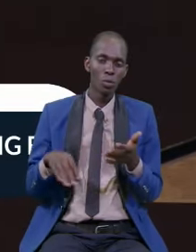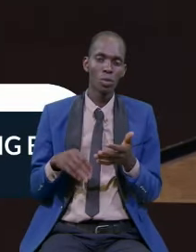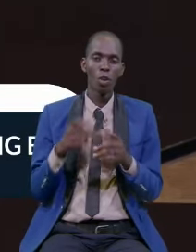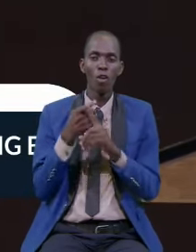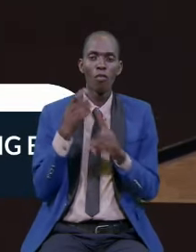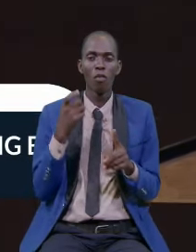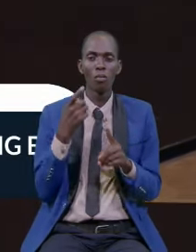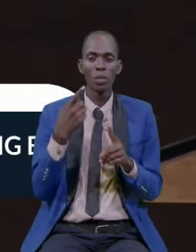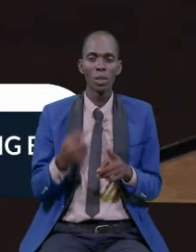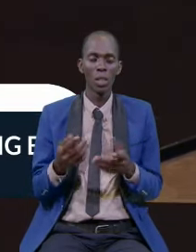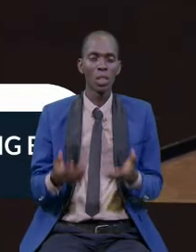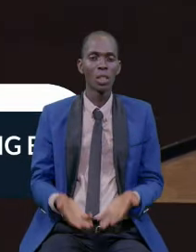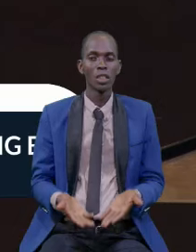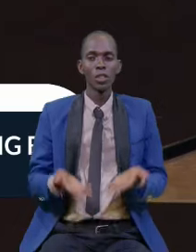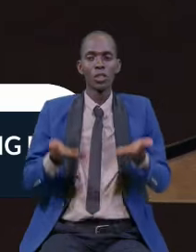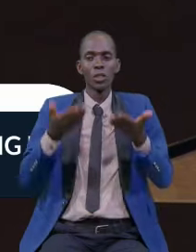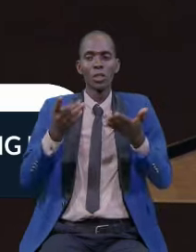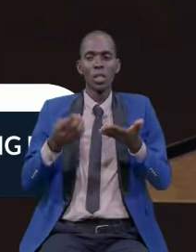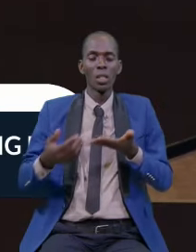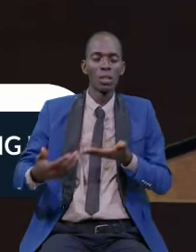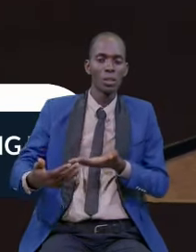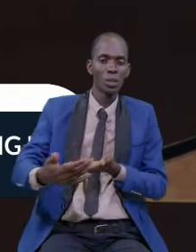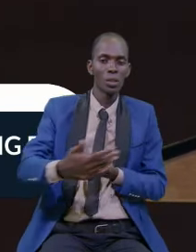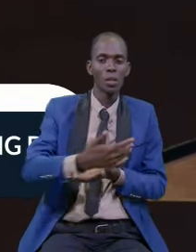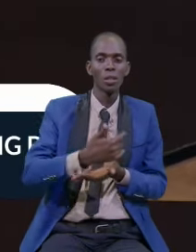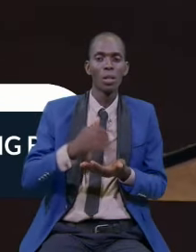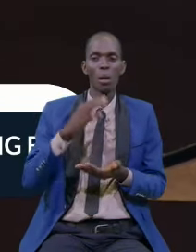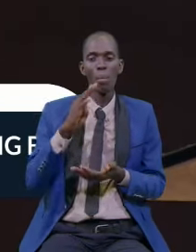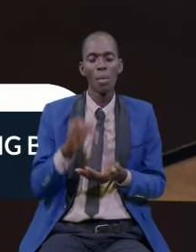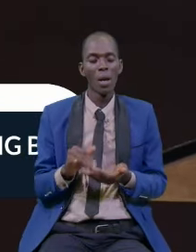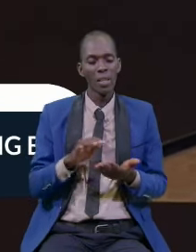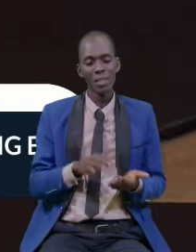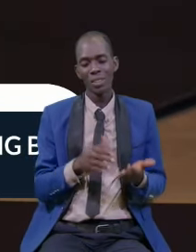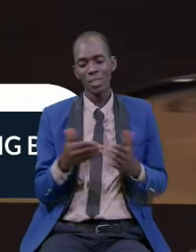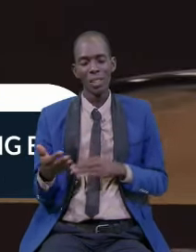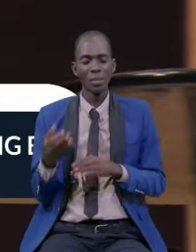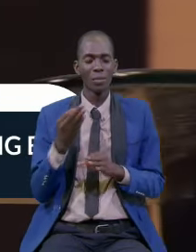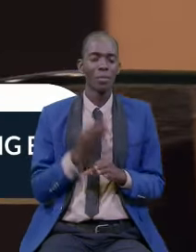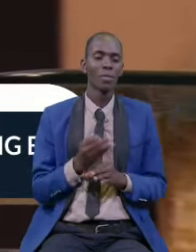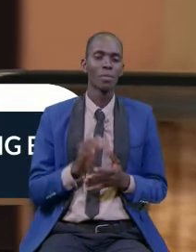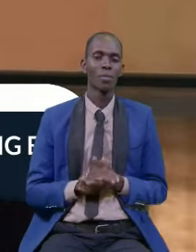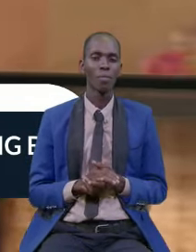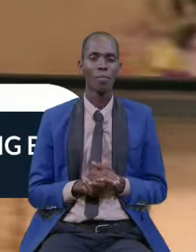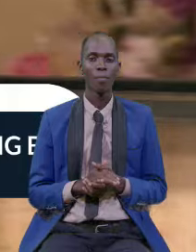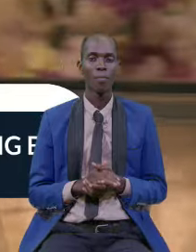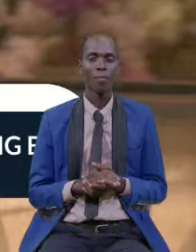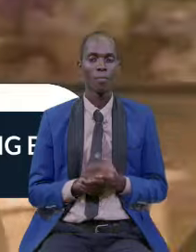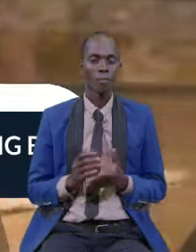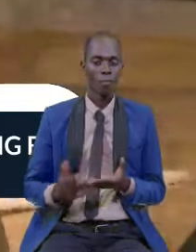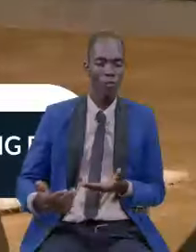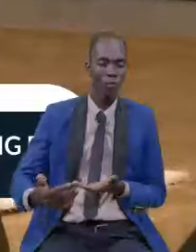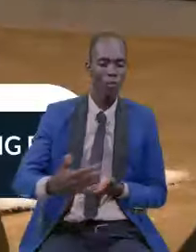exalted gathering by dead faith. What does that mean? Elimination from the gathering